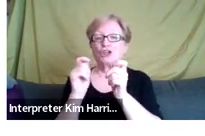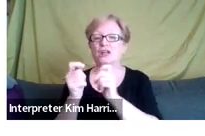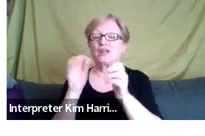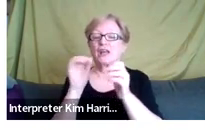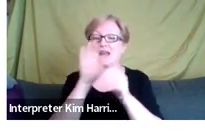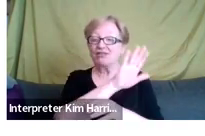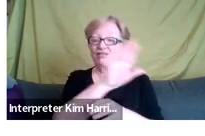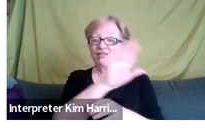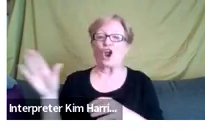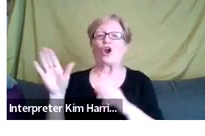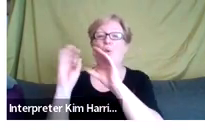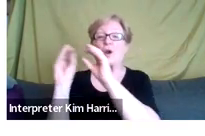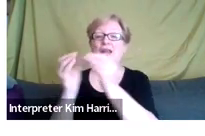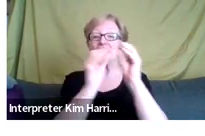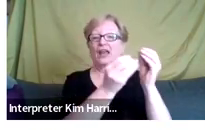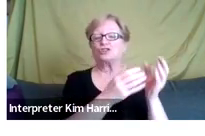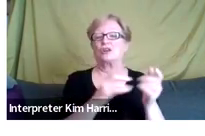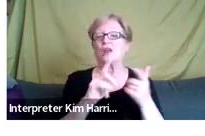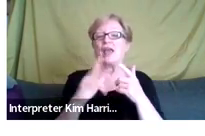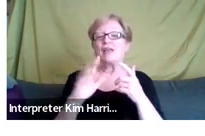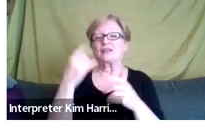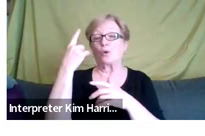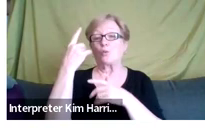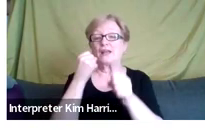organization. And that is like a year-long